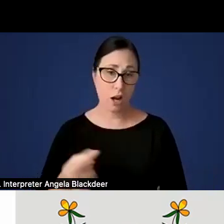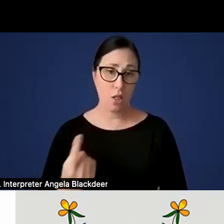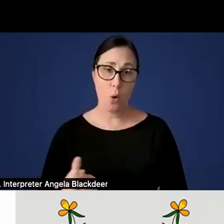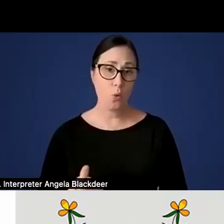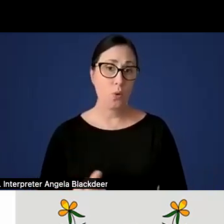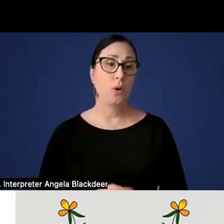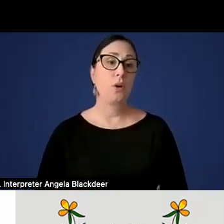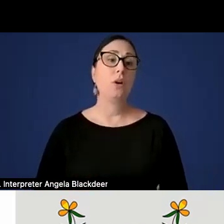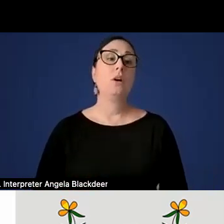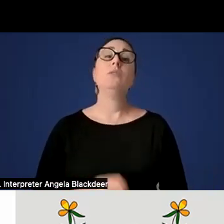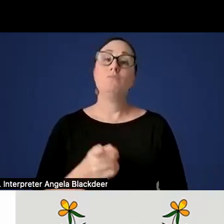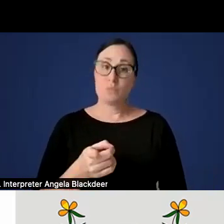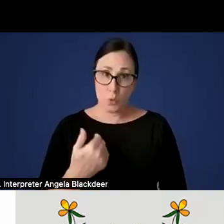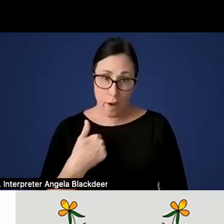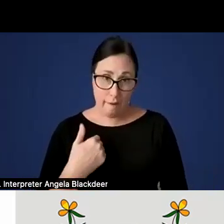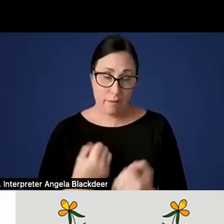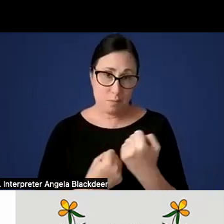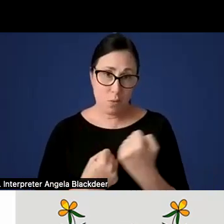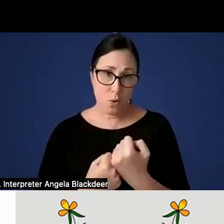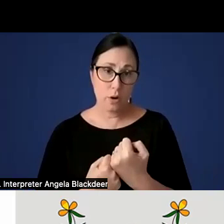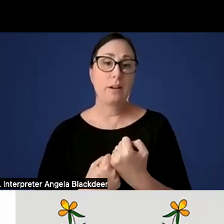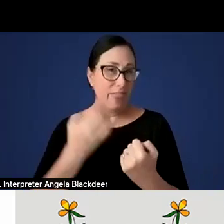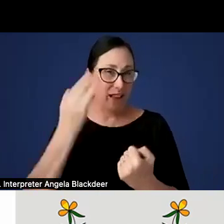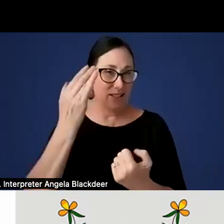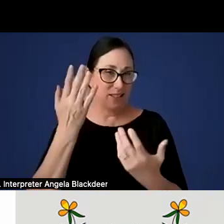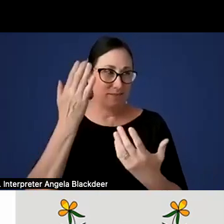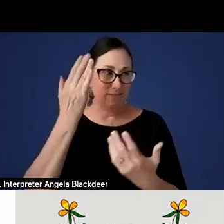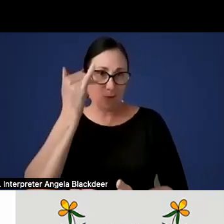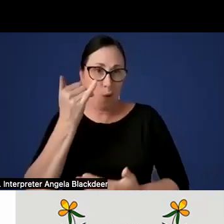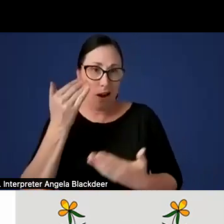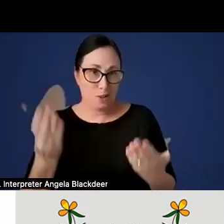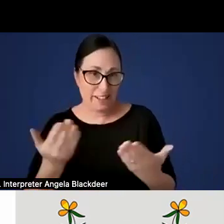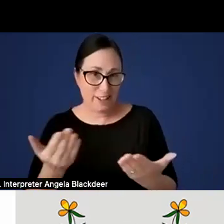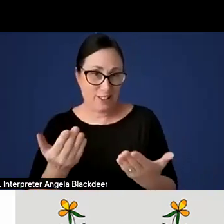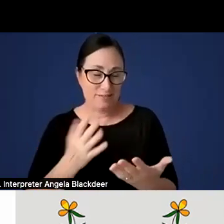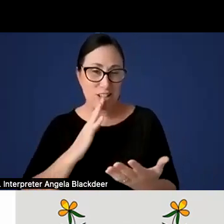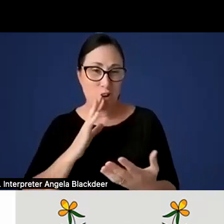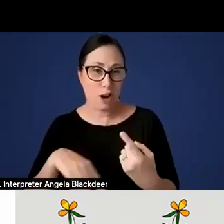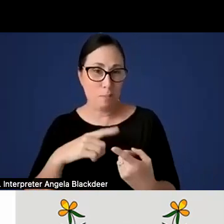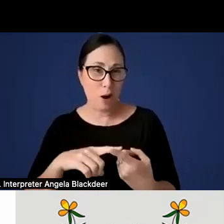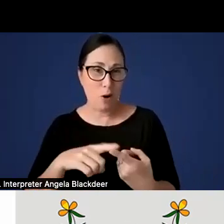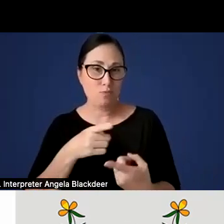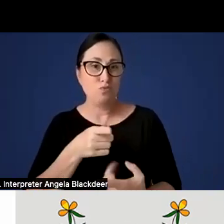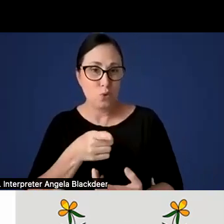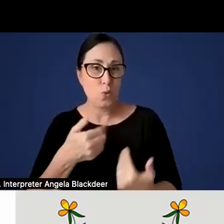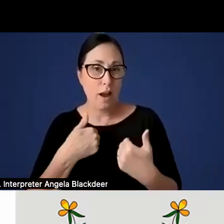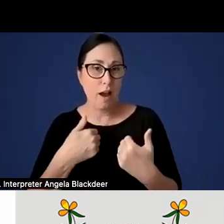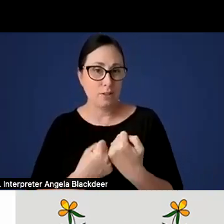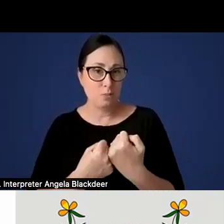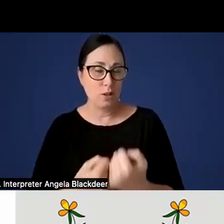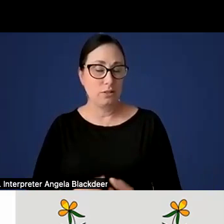just do have support. And that's kind of what we're here to talk about. And thinking also about the support that we